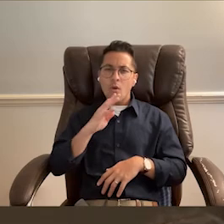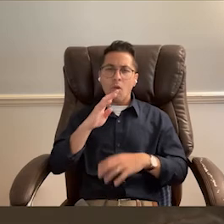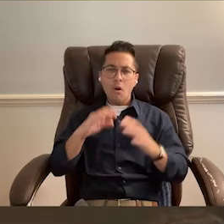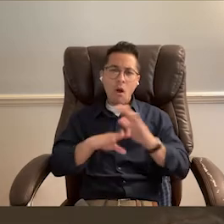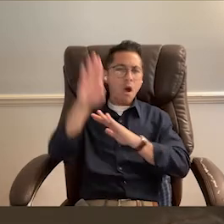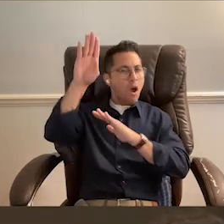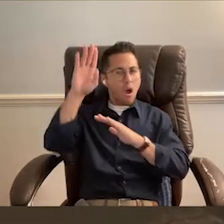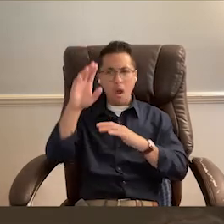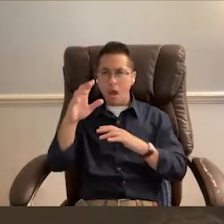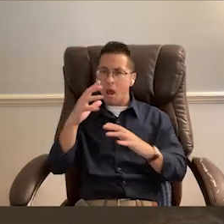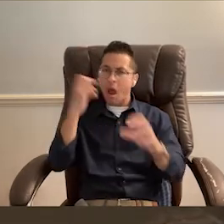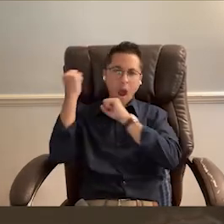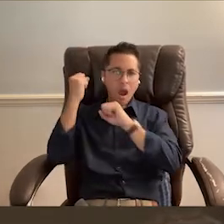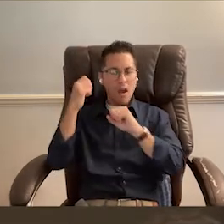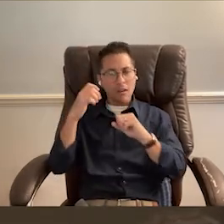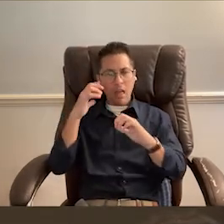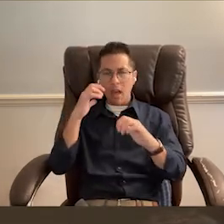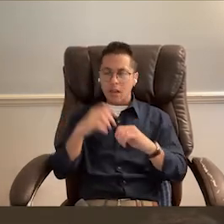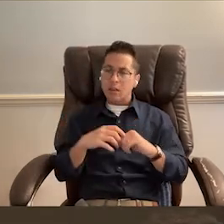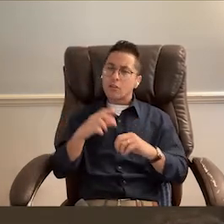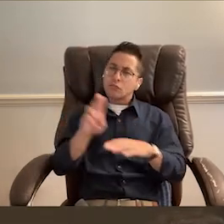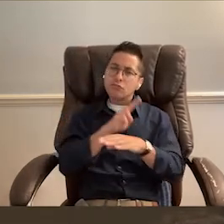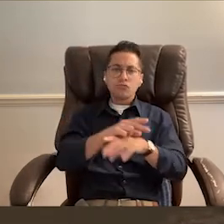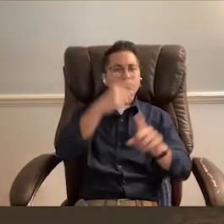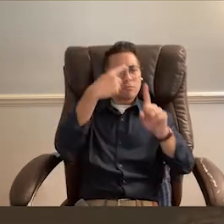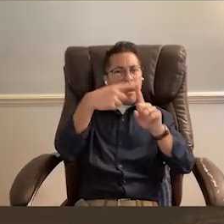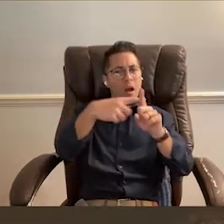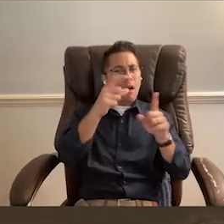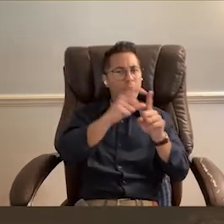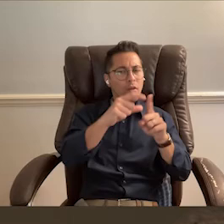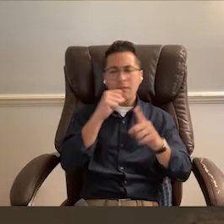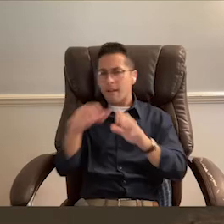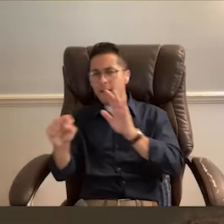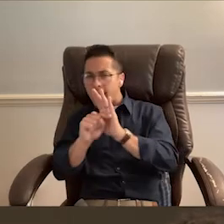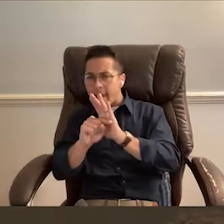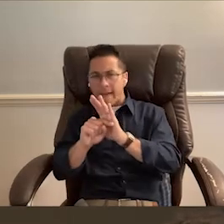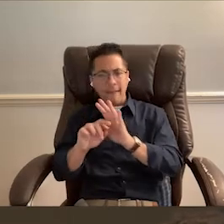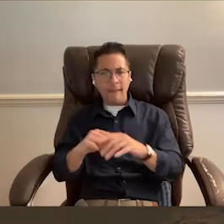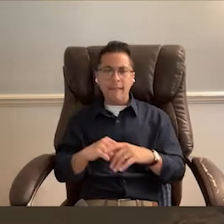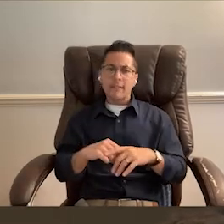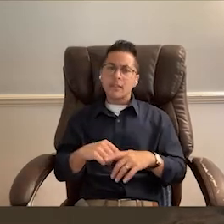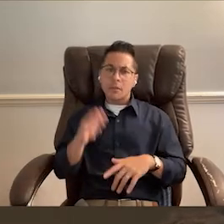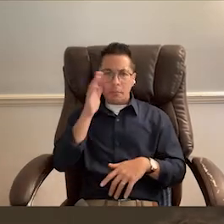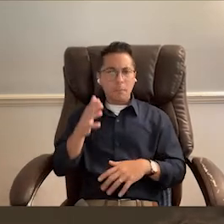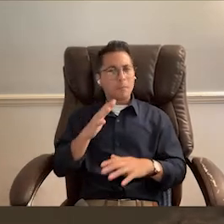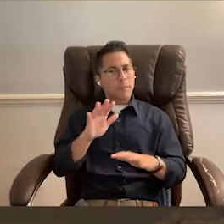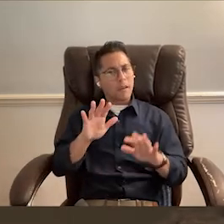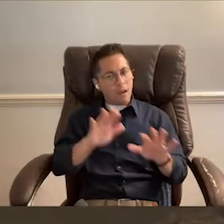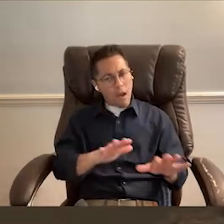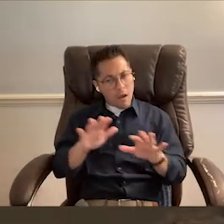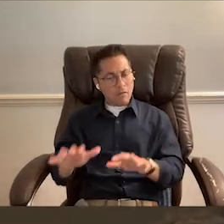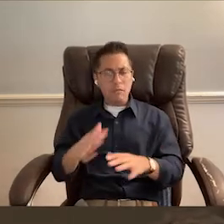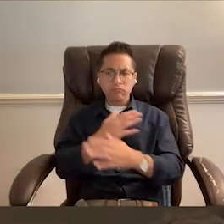not argue or challenge the person. Do not threaten. Do not raise your voice or talk too fast. Use positive words instead of negative